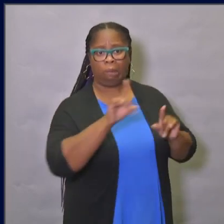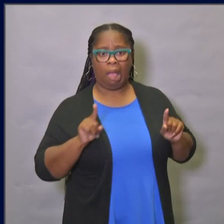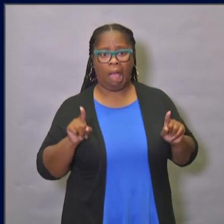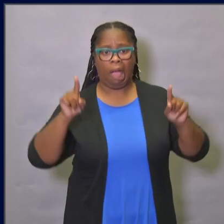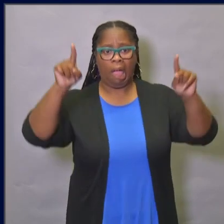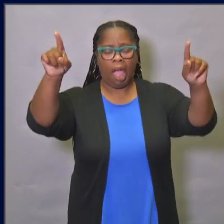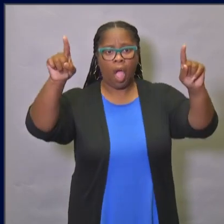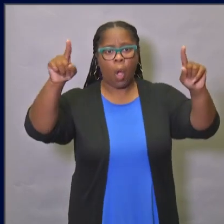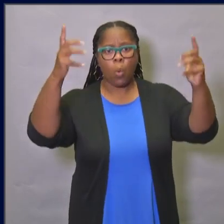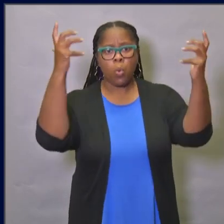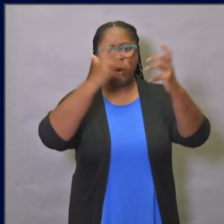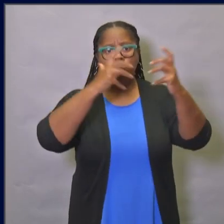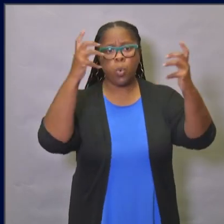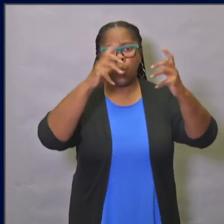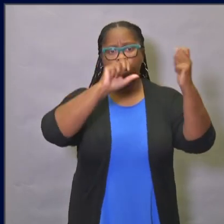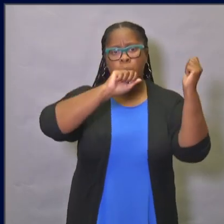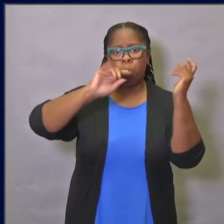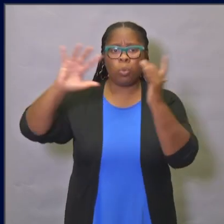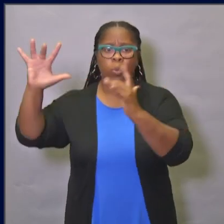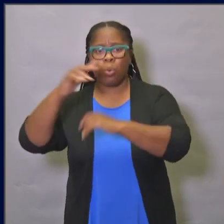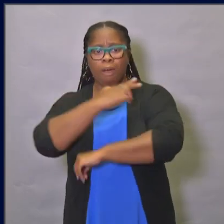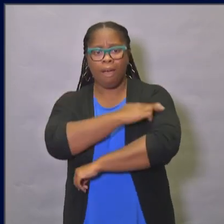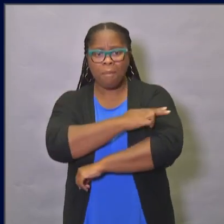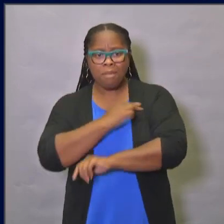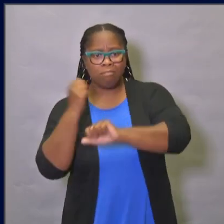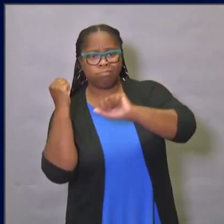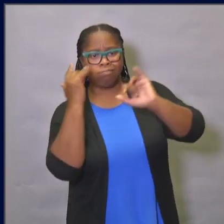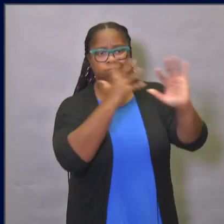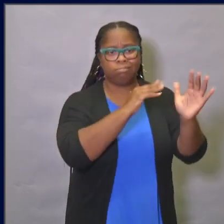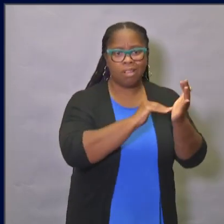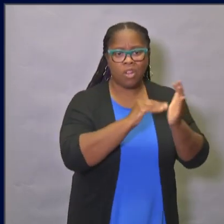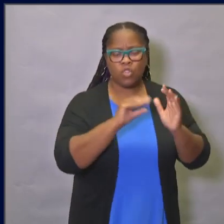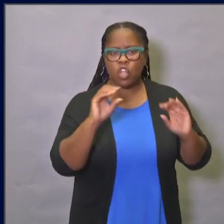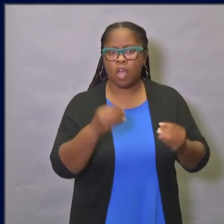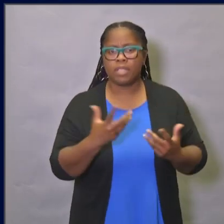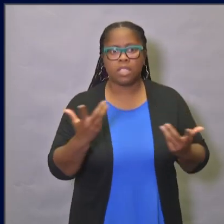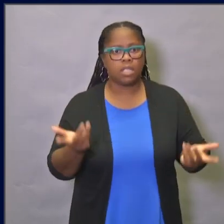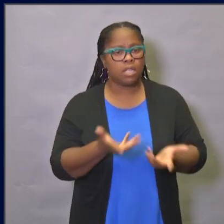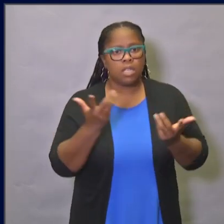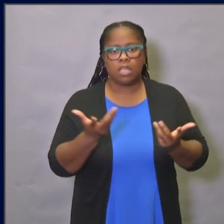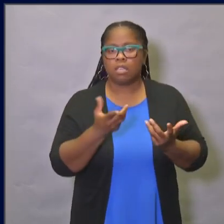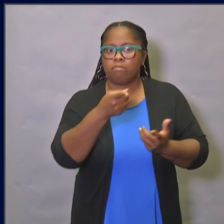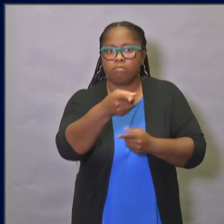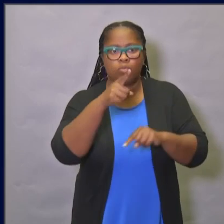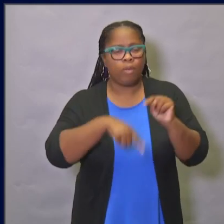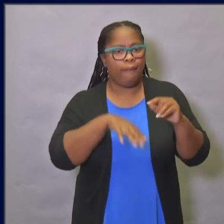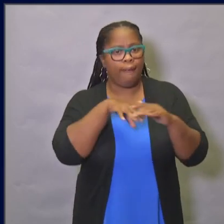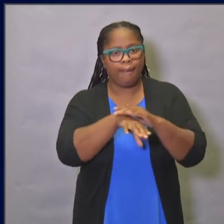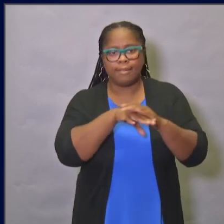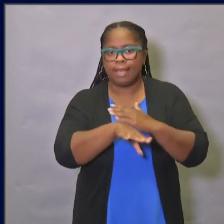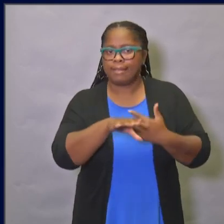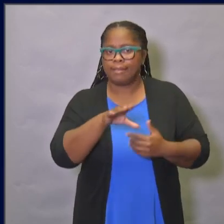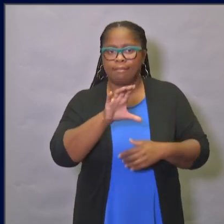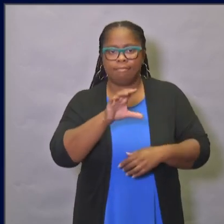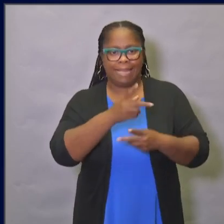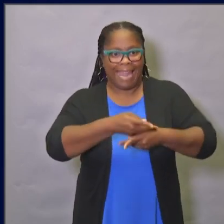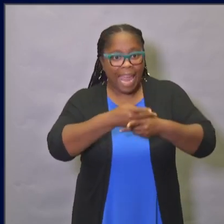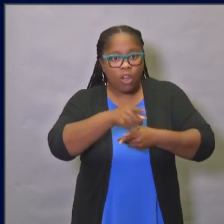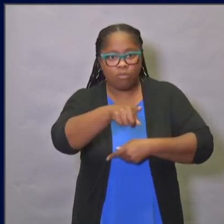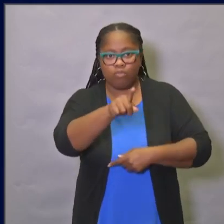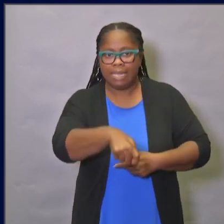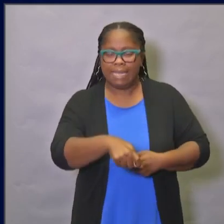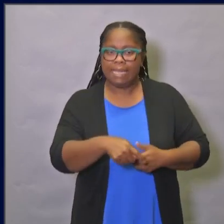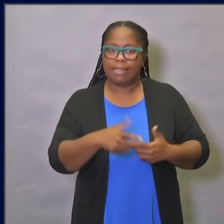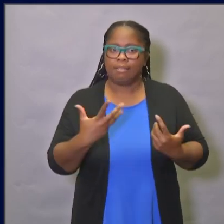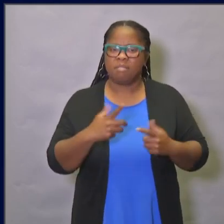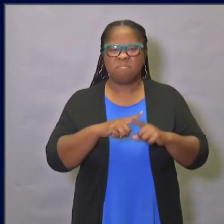more difficult for everyone to access needed care. The good news is that we have an excellent way of protecting ourselves